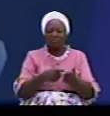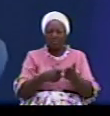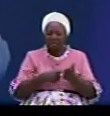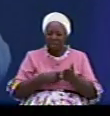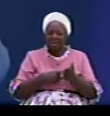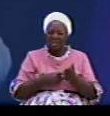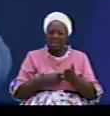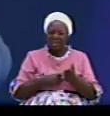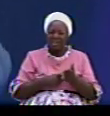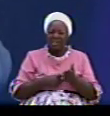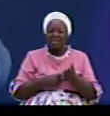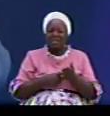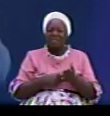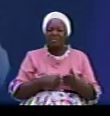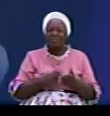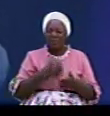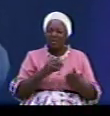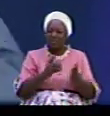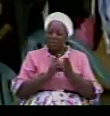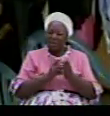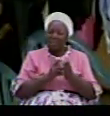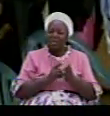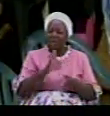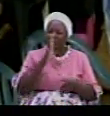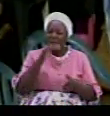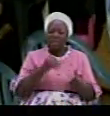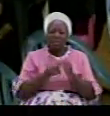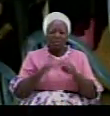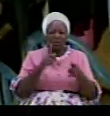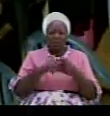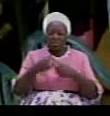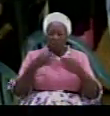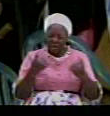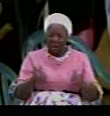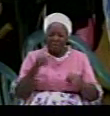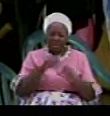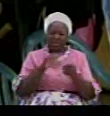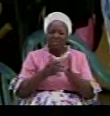it given unto you right now in Jesus' name.